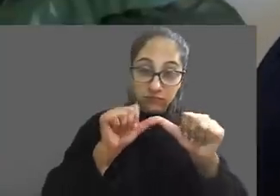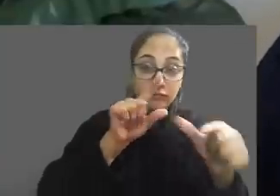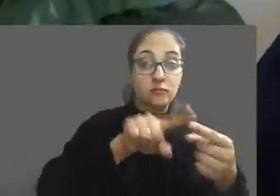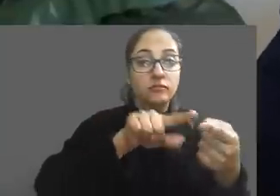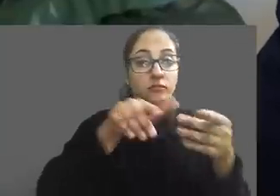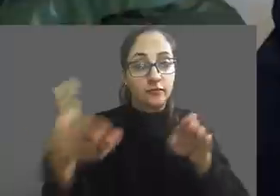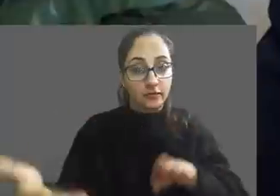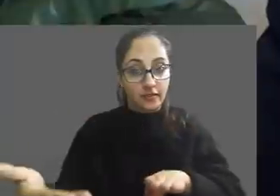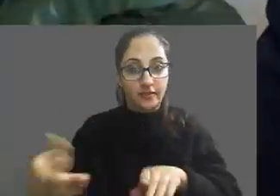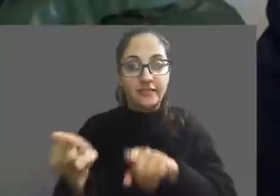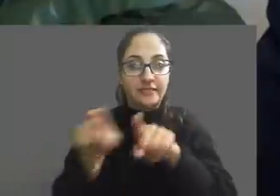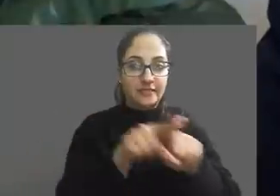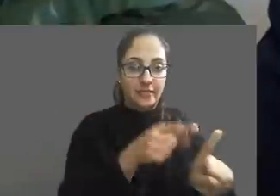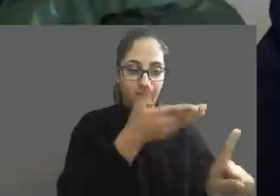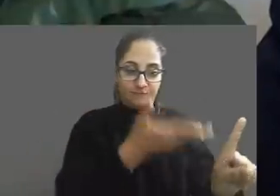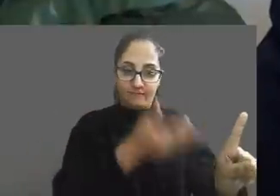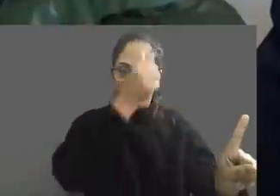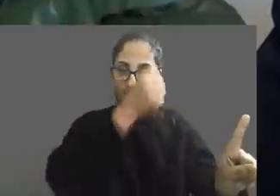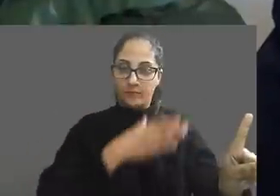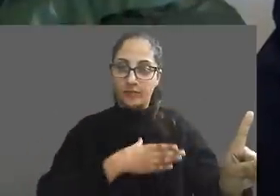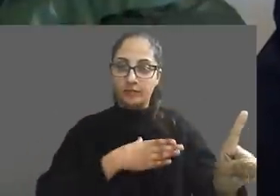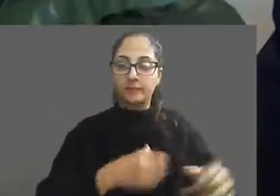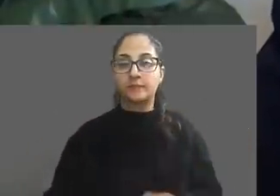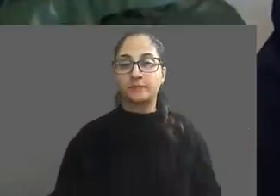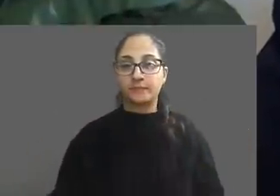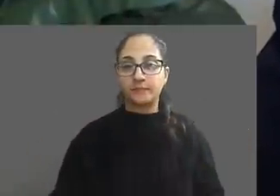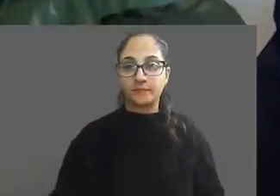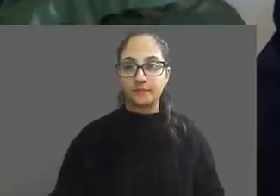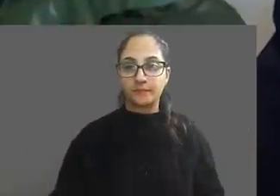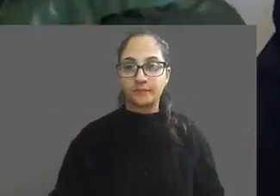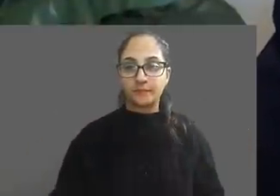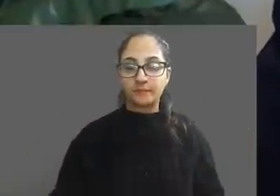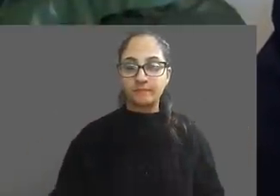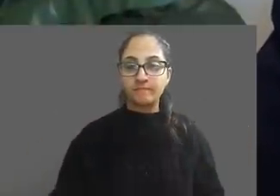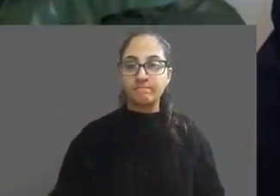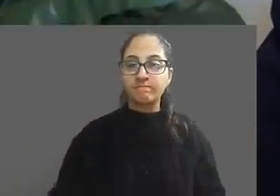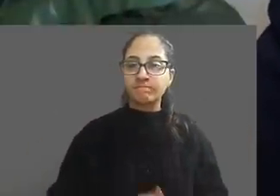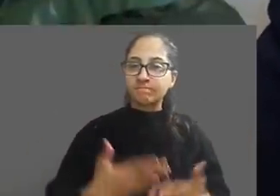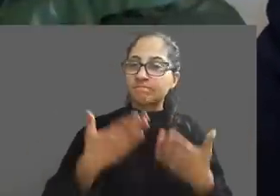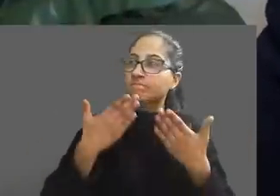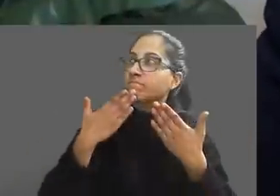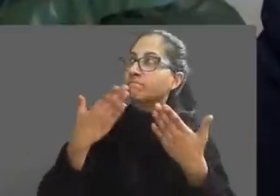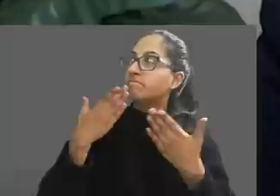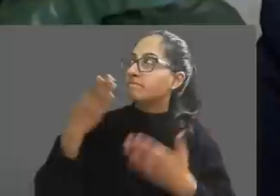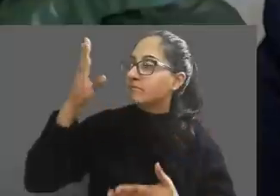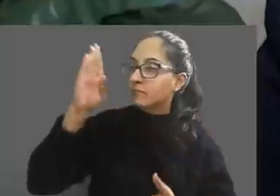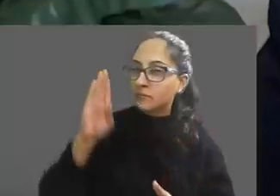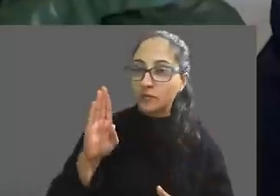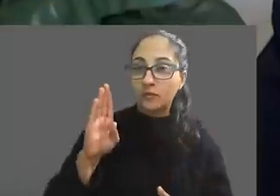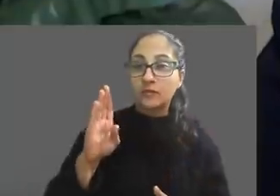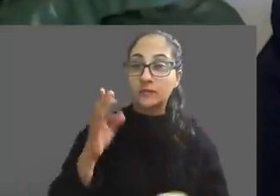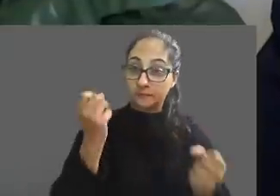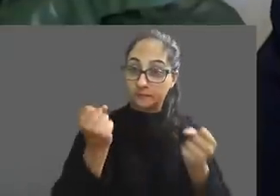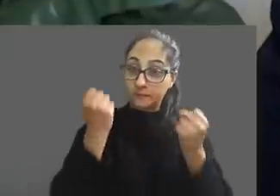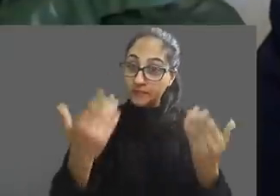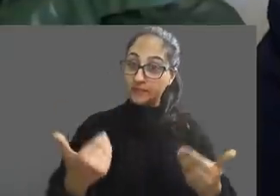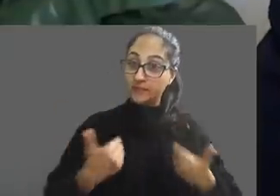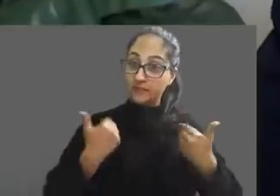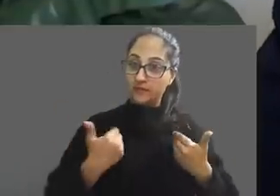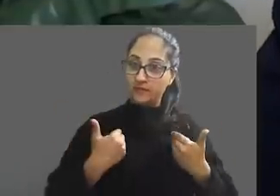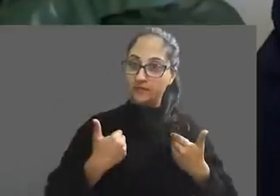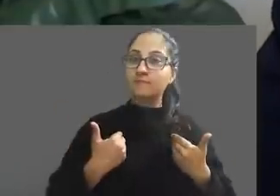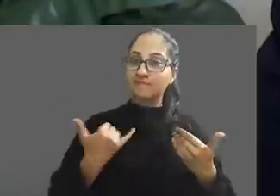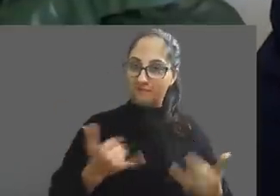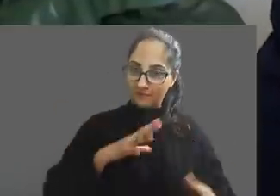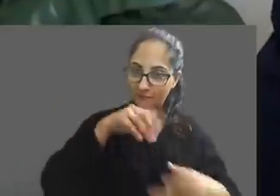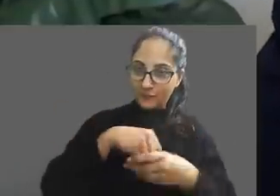Alhamdulillah, many of our youths have taken up this call. When I was in Mombasa for meetings of the Madrasa Early